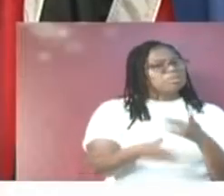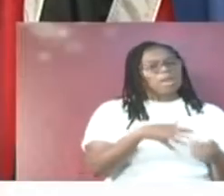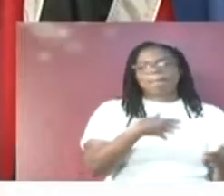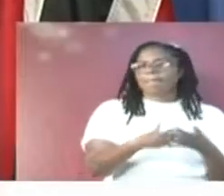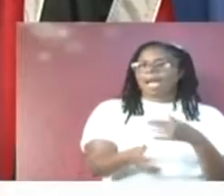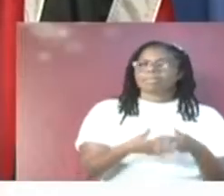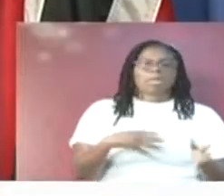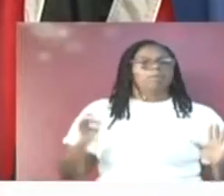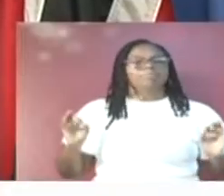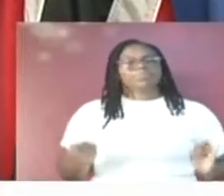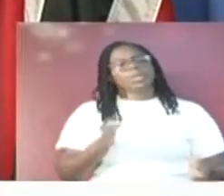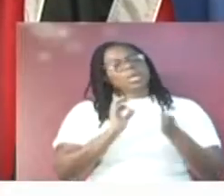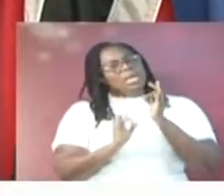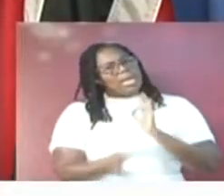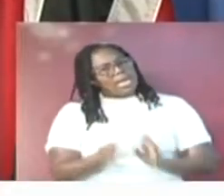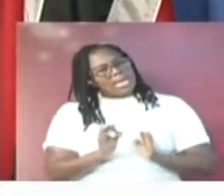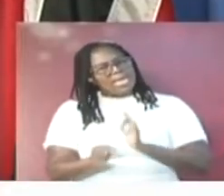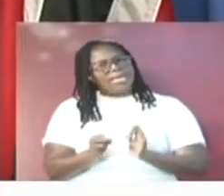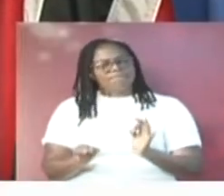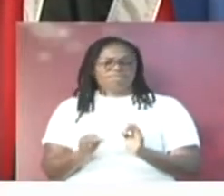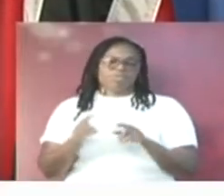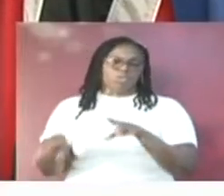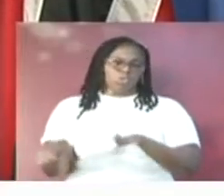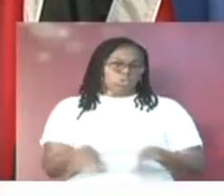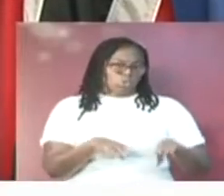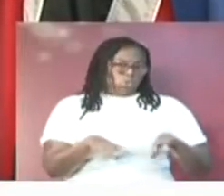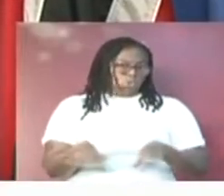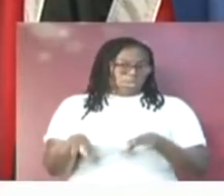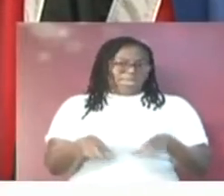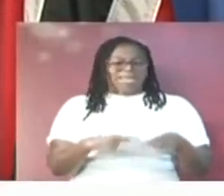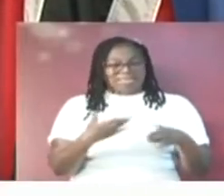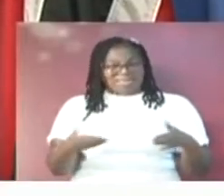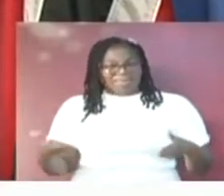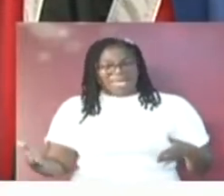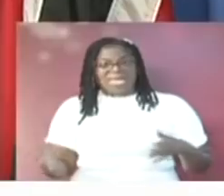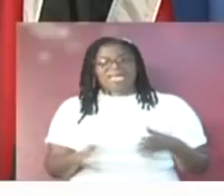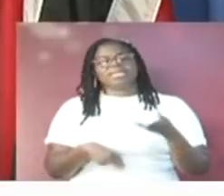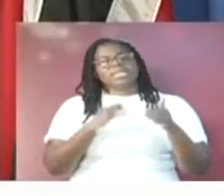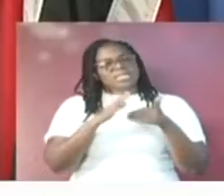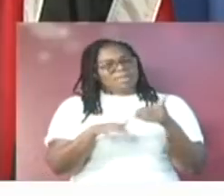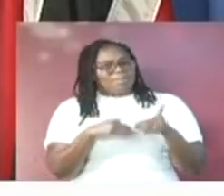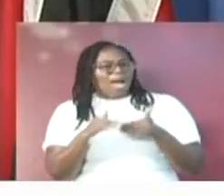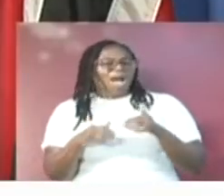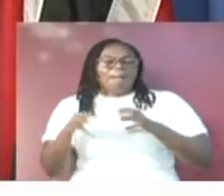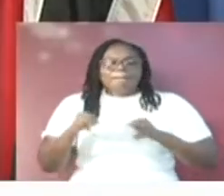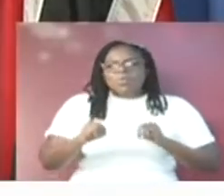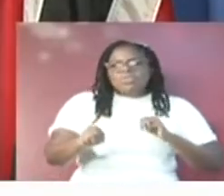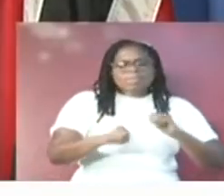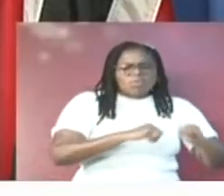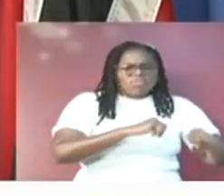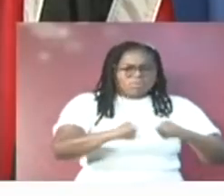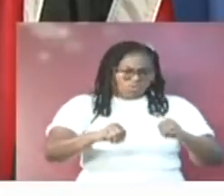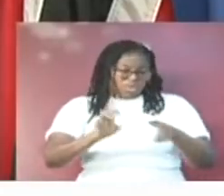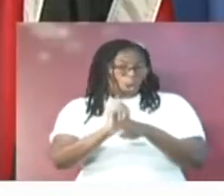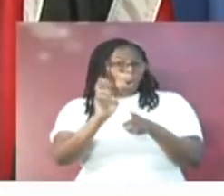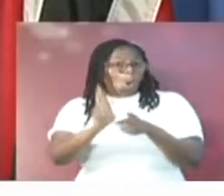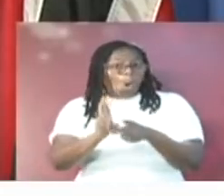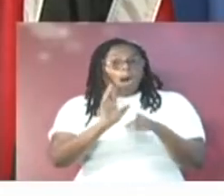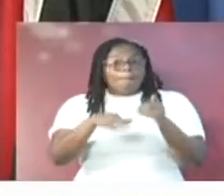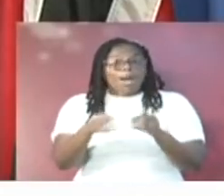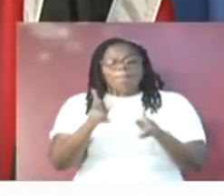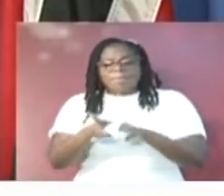But if you are engaged in an activity that facilitates the movement of people or the gathering of people,